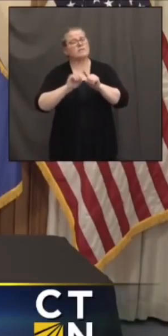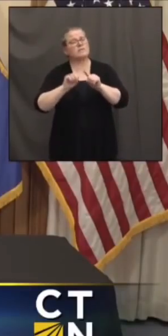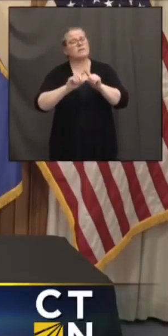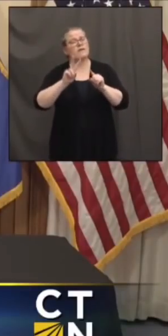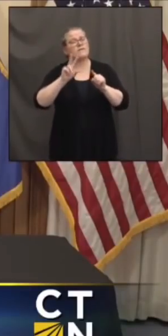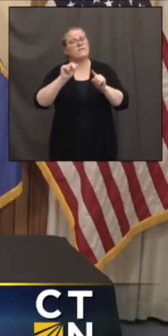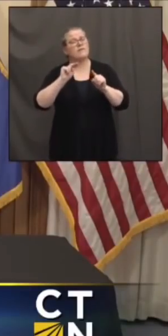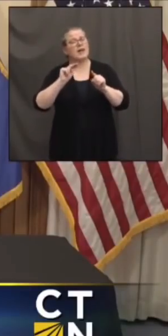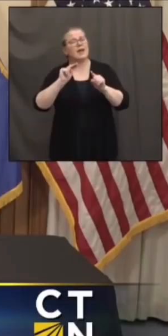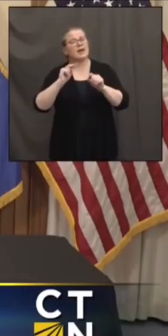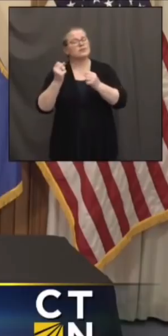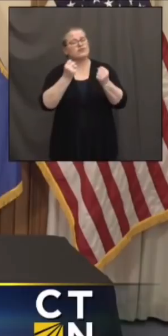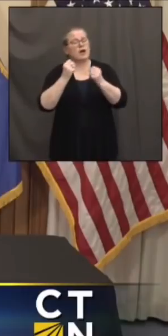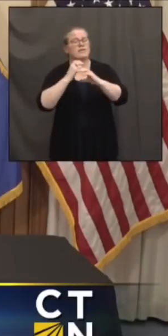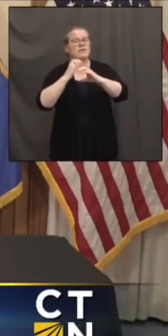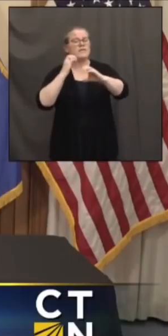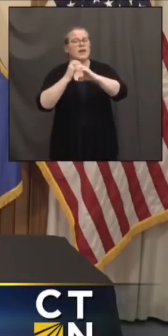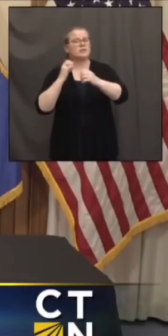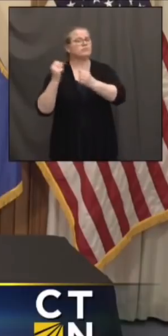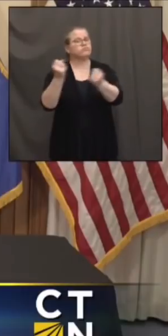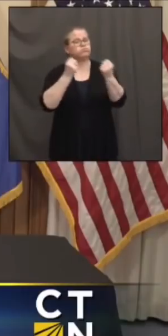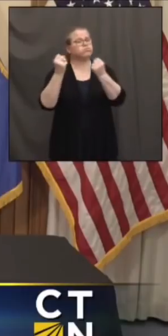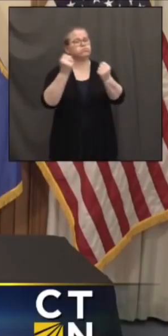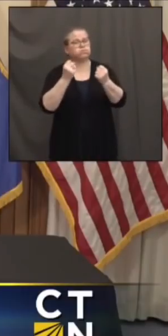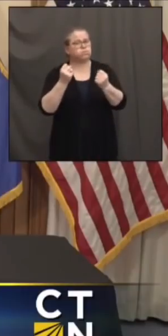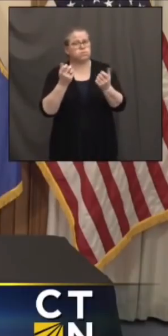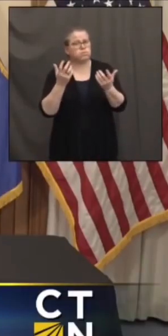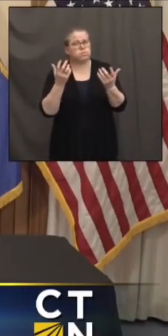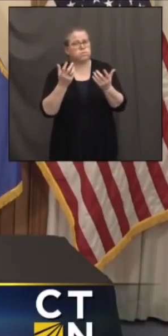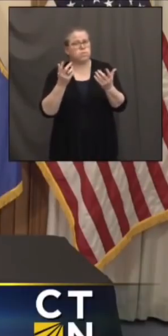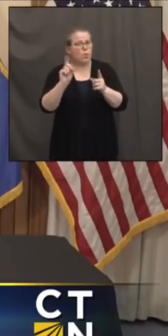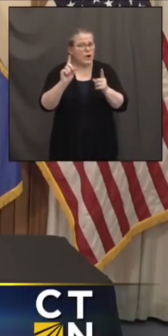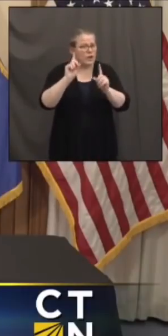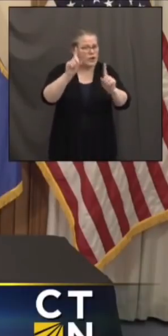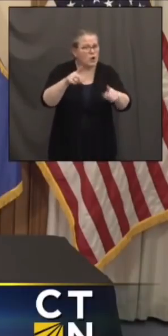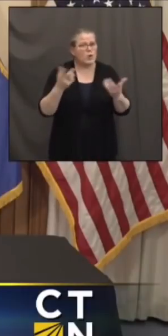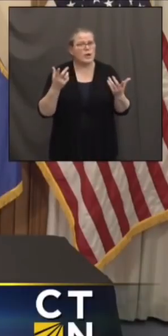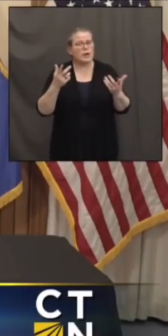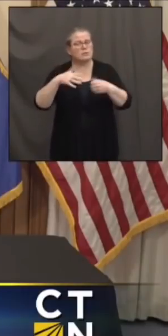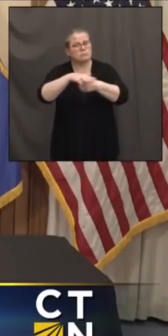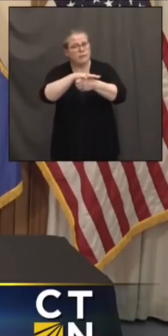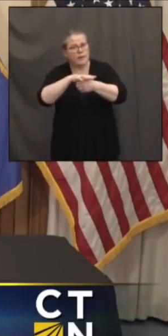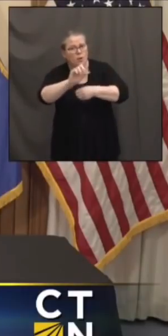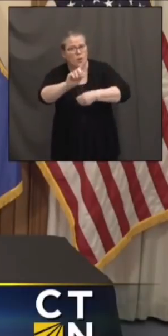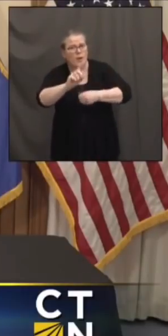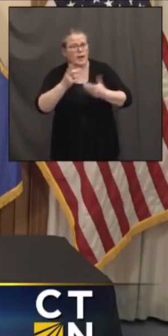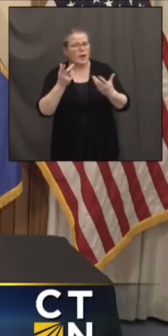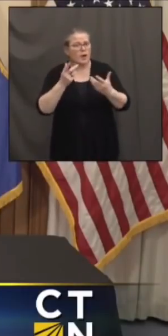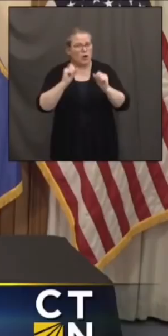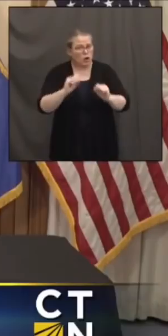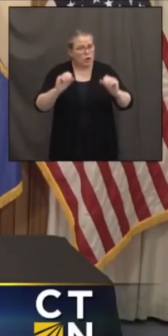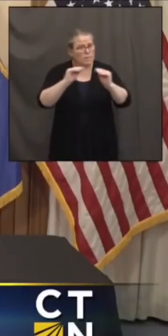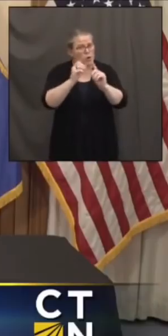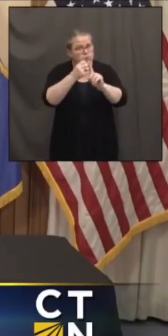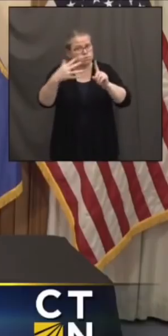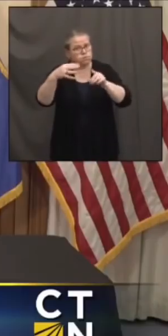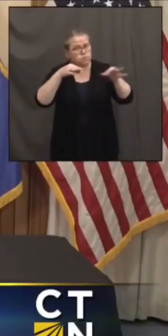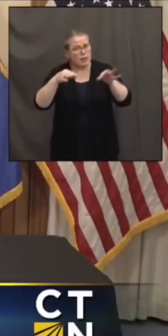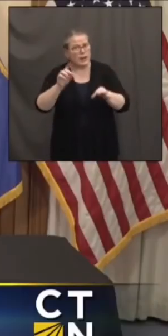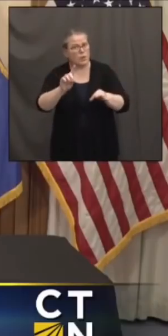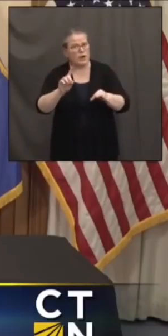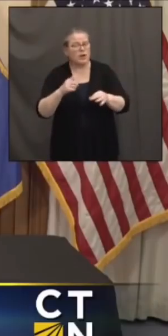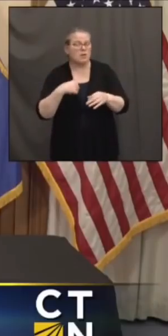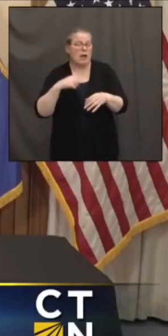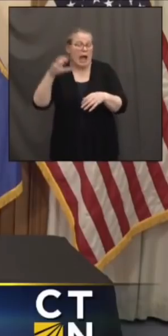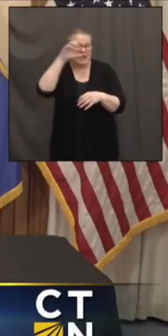be mobile vaccination vans that are going to be rolling out this week? Where are they going? I assume it's some SVI